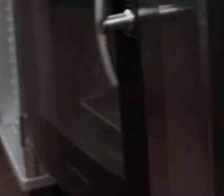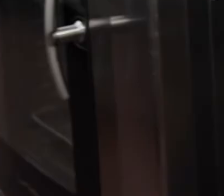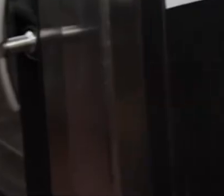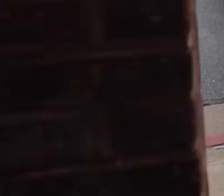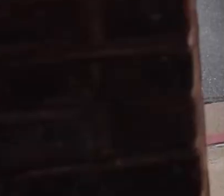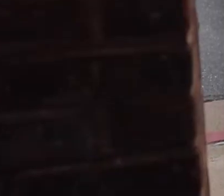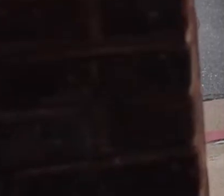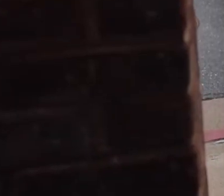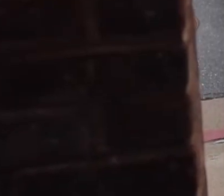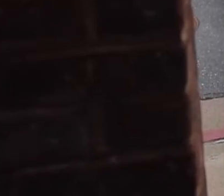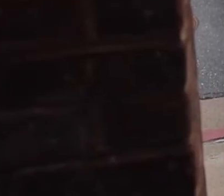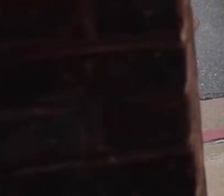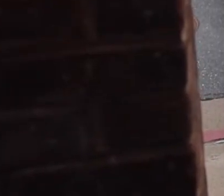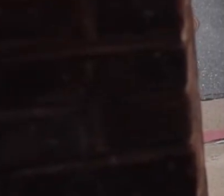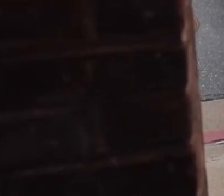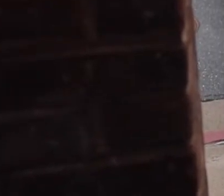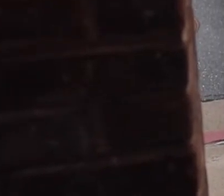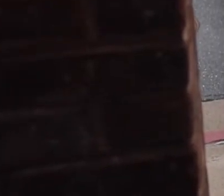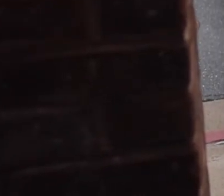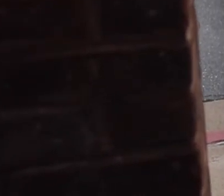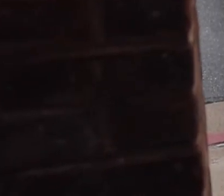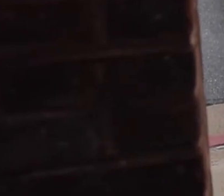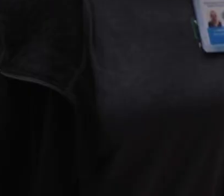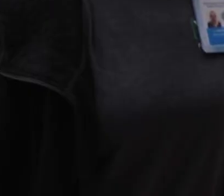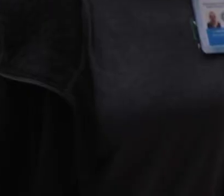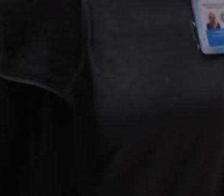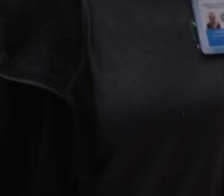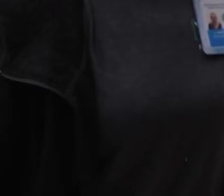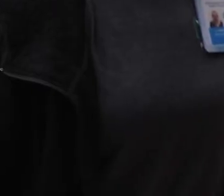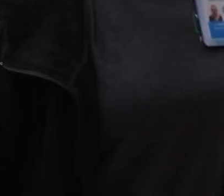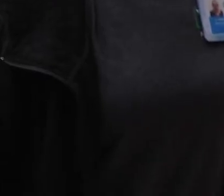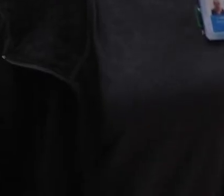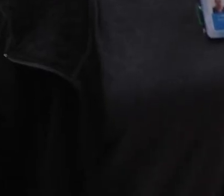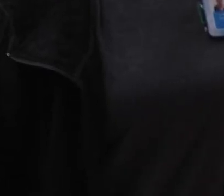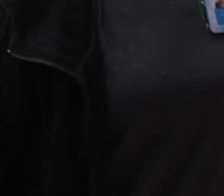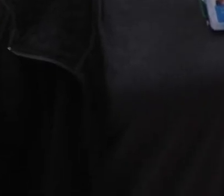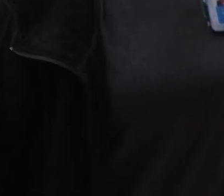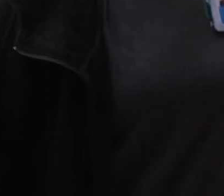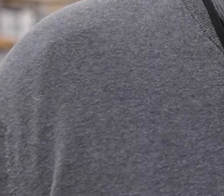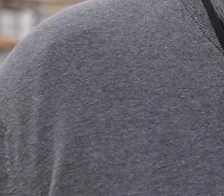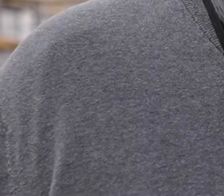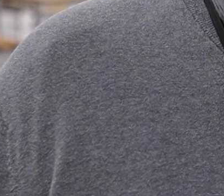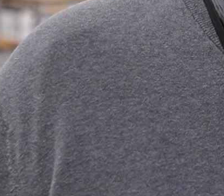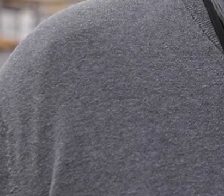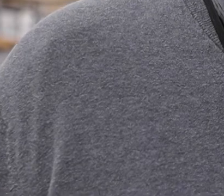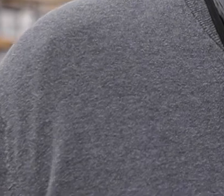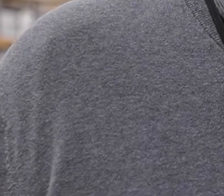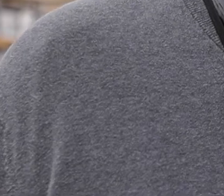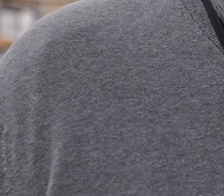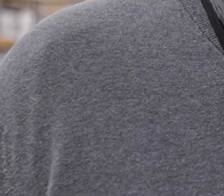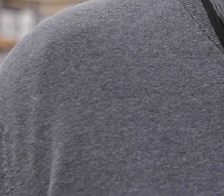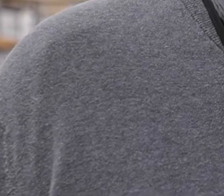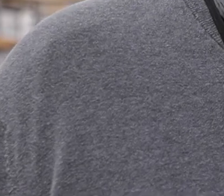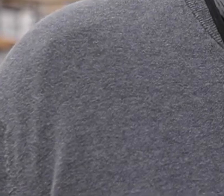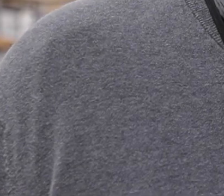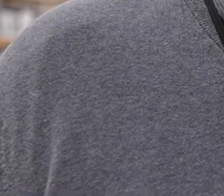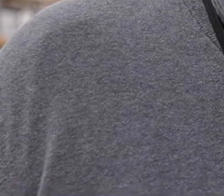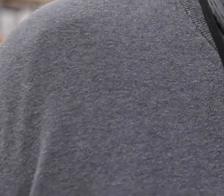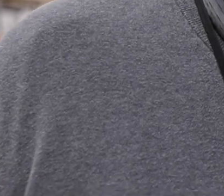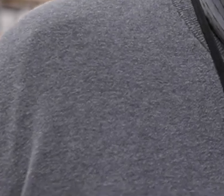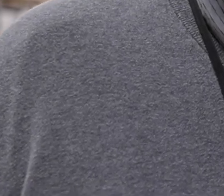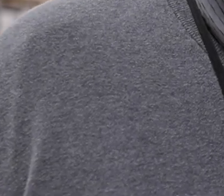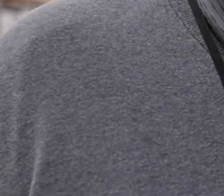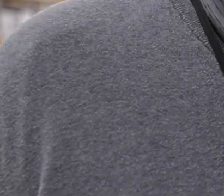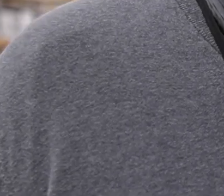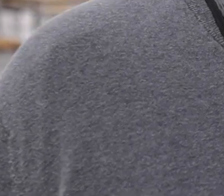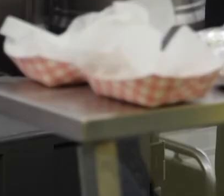food for the elementary school here on the complex. The relationships that she builds with kids is just